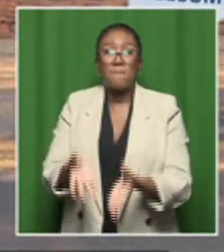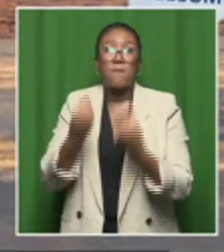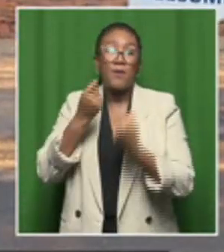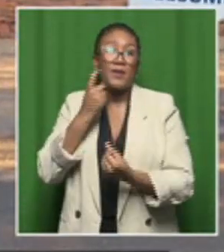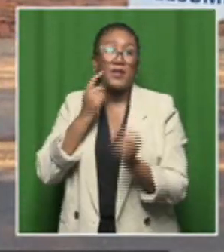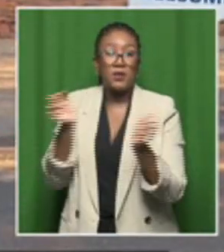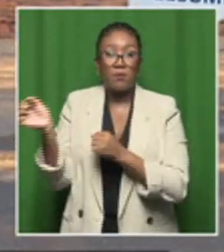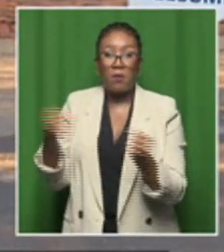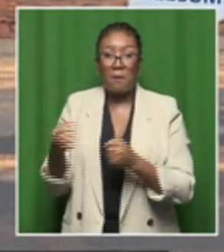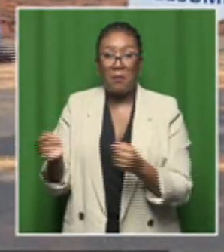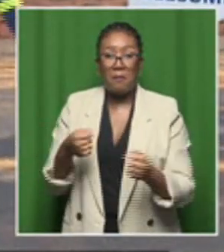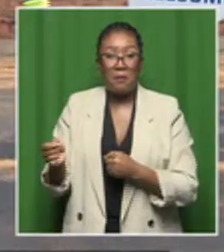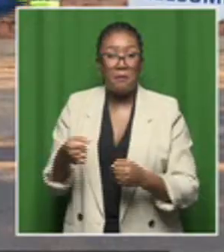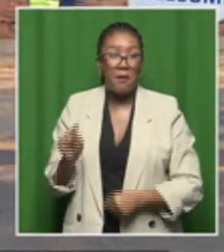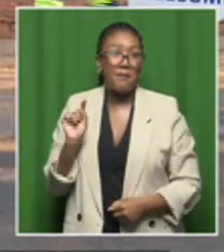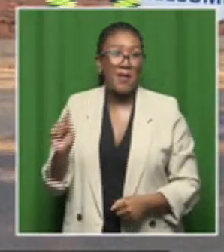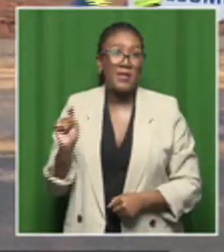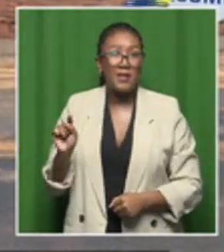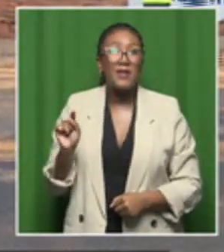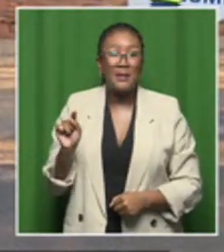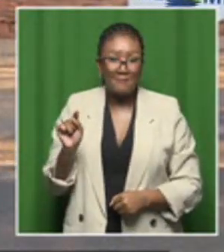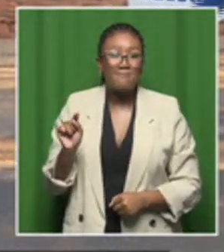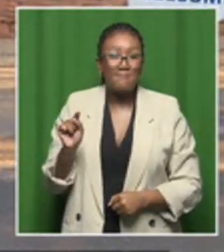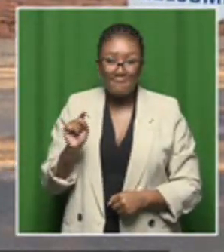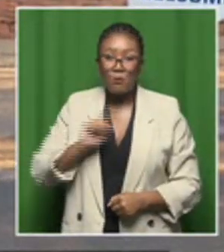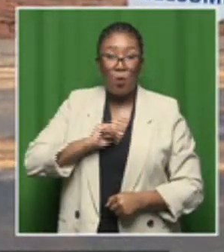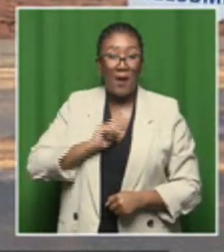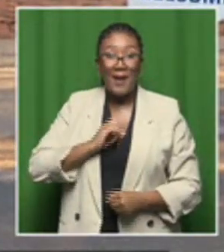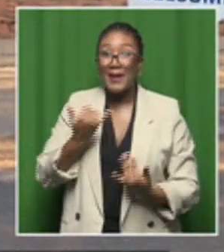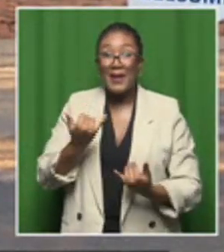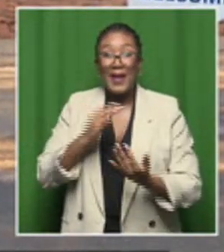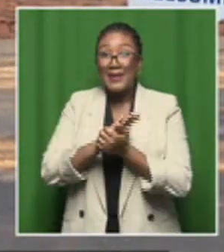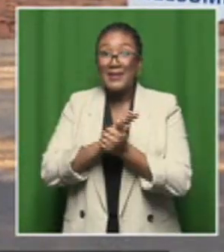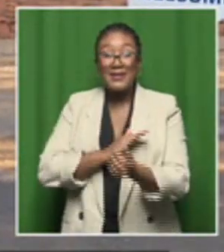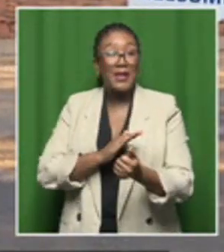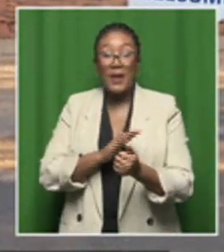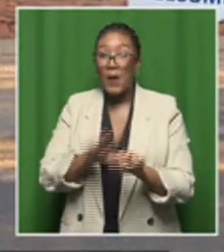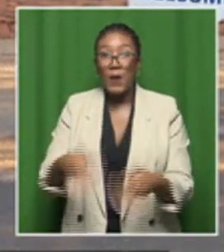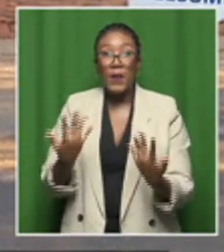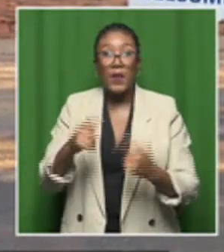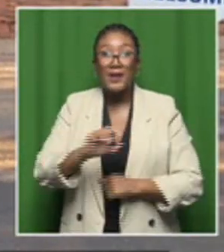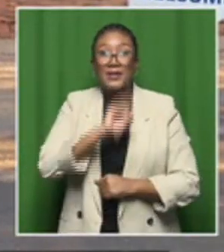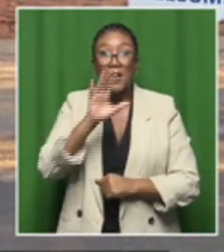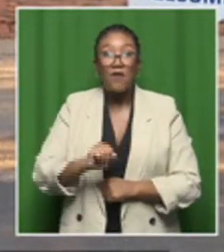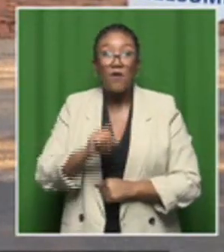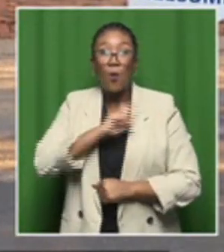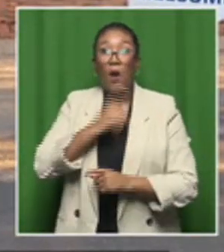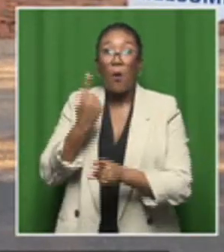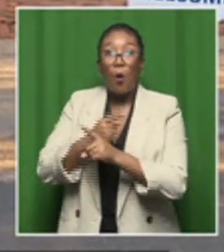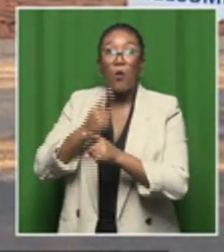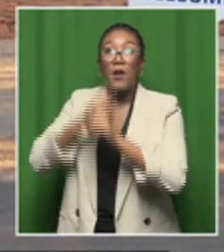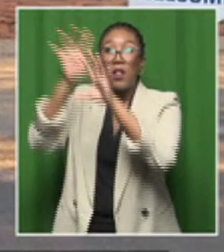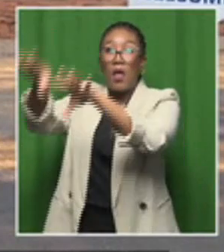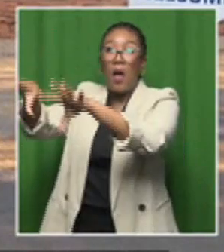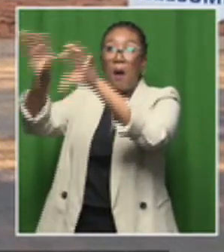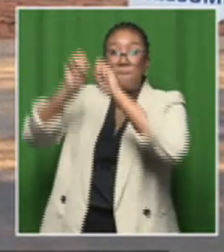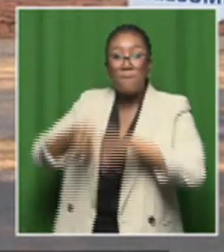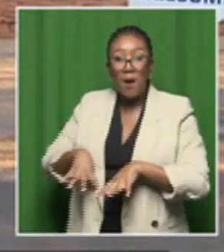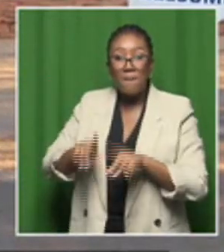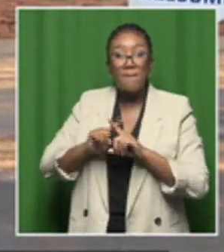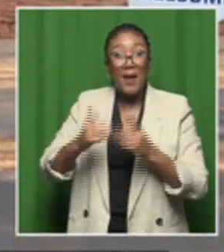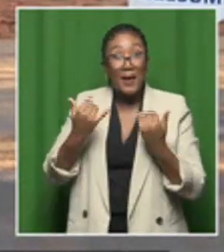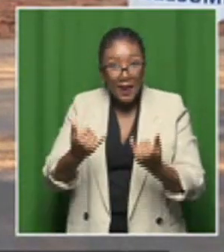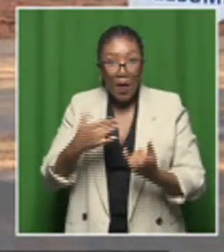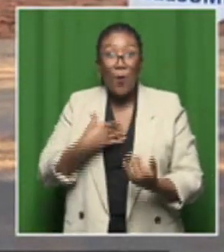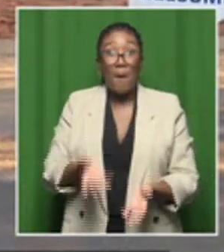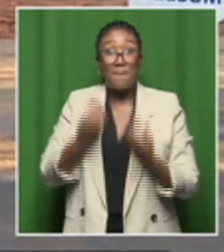we find that we get to have to import these skills, whereas this is where we should be having our own people working in them. Anyway, these are